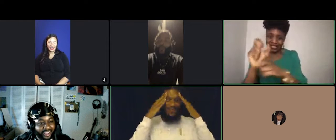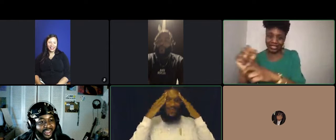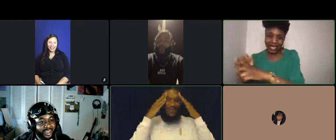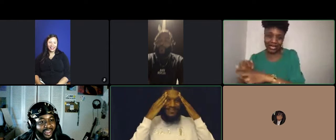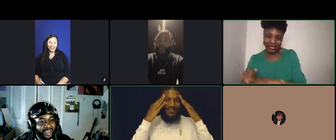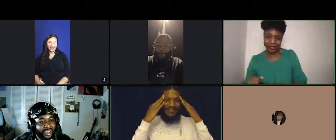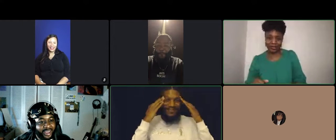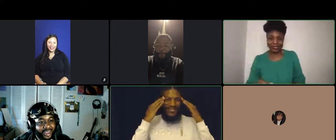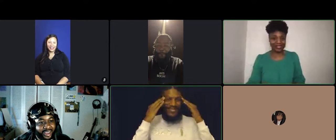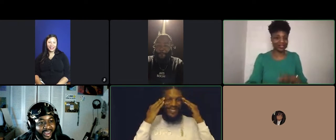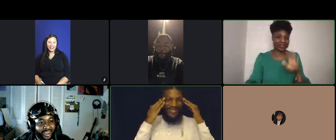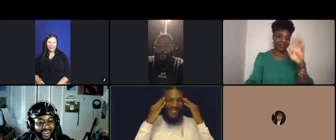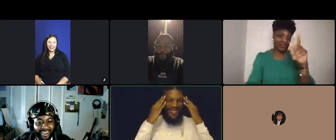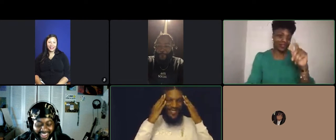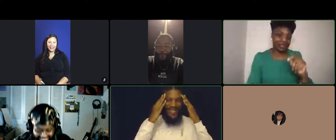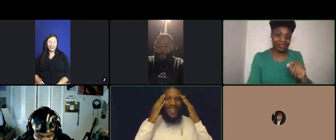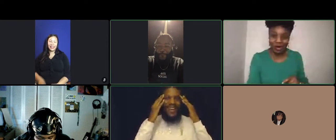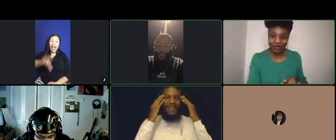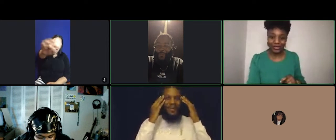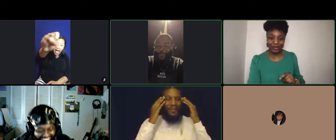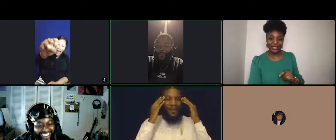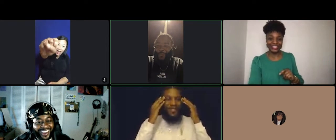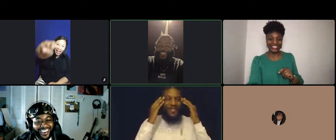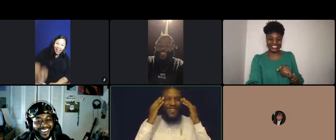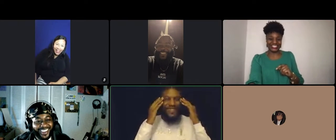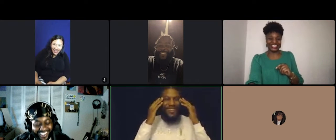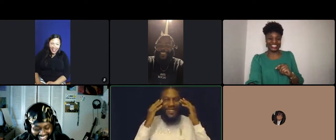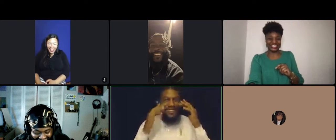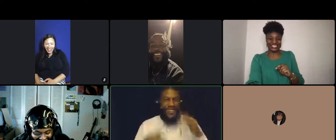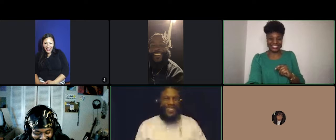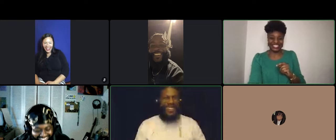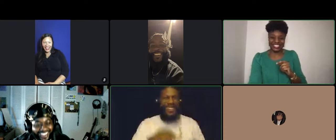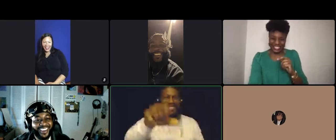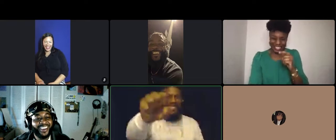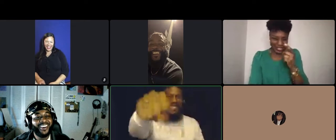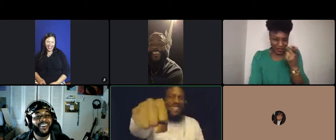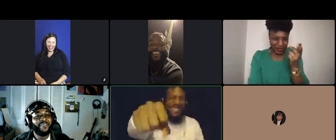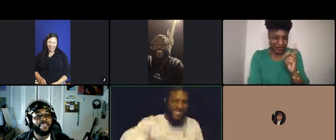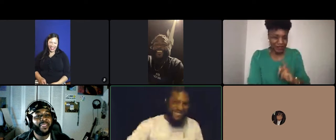to be catching signs? Like, what you, let me I go got to outside. put the picture together.